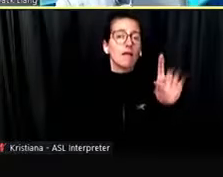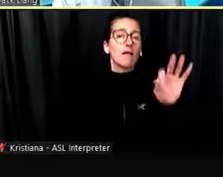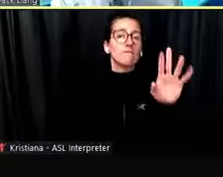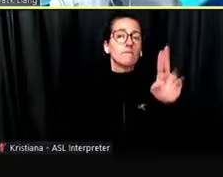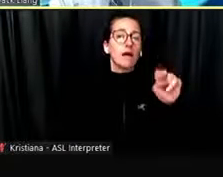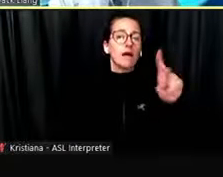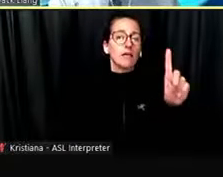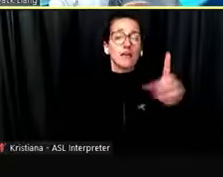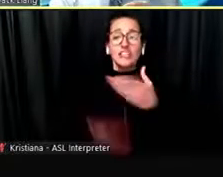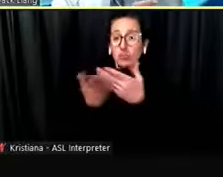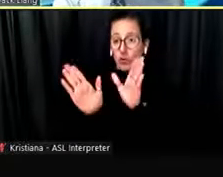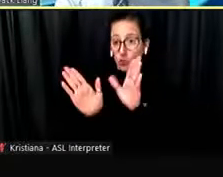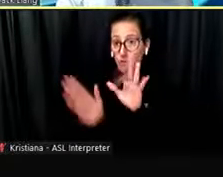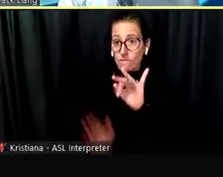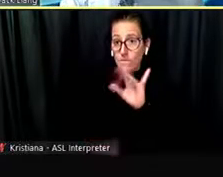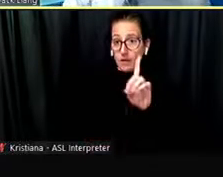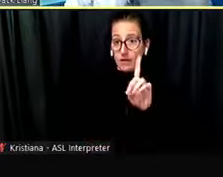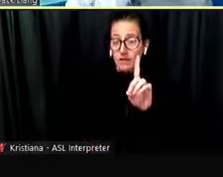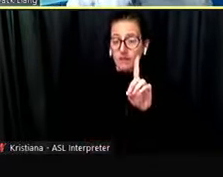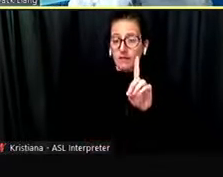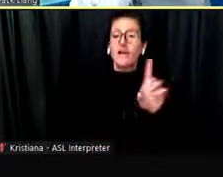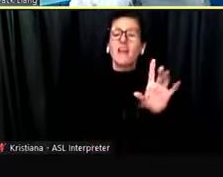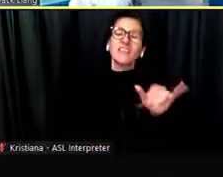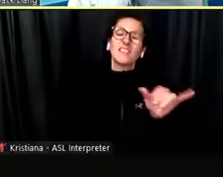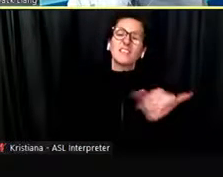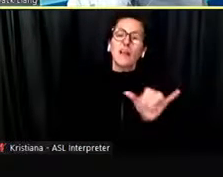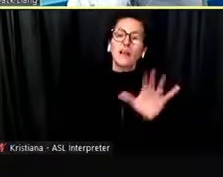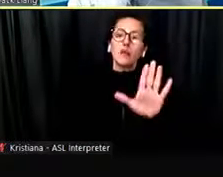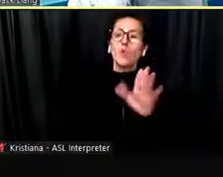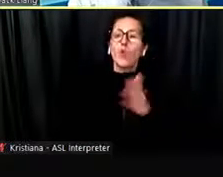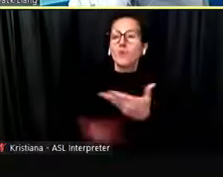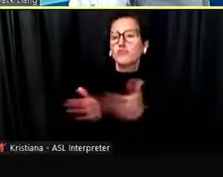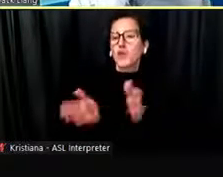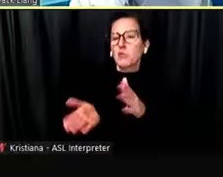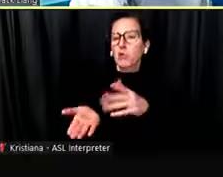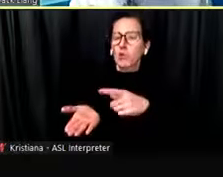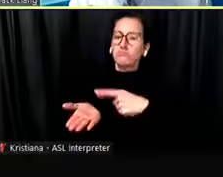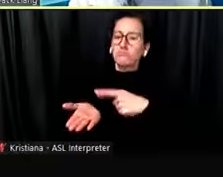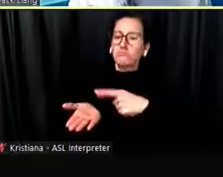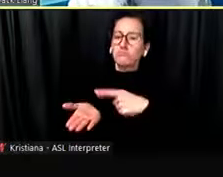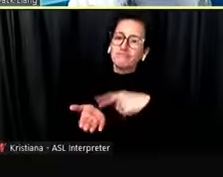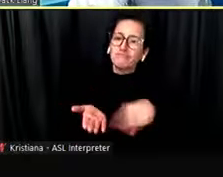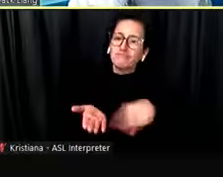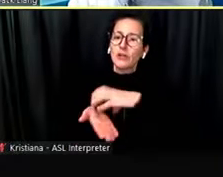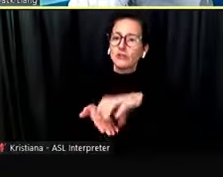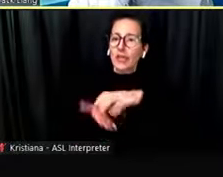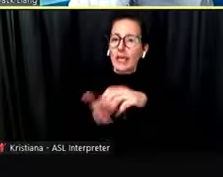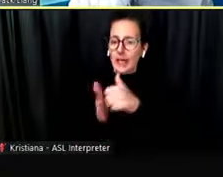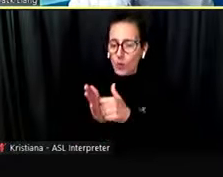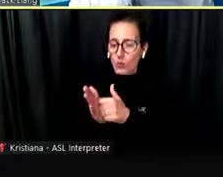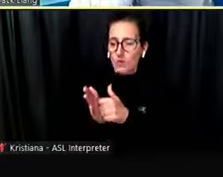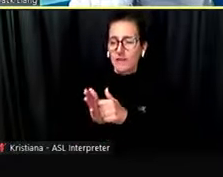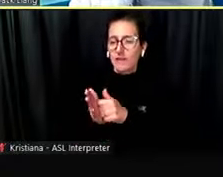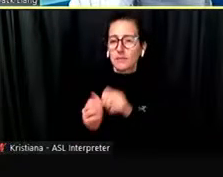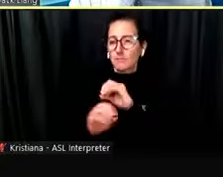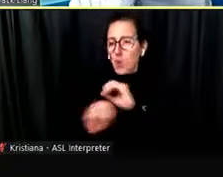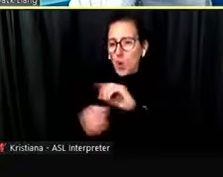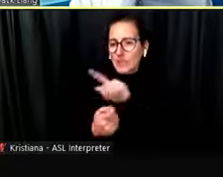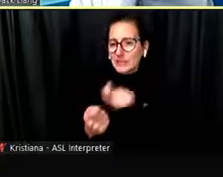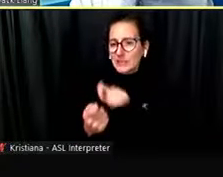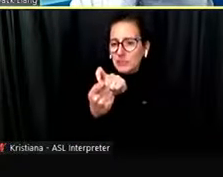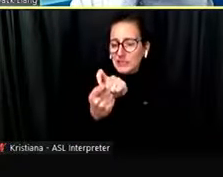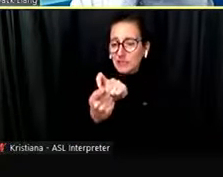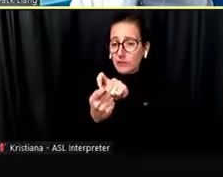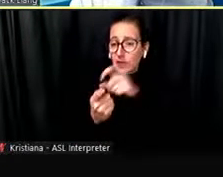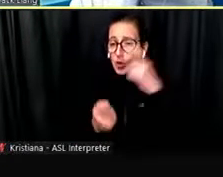that as your general spending checking account, which is anything that doesn't fall particularly into a specific purpose can go in and